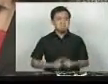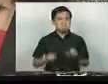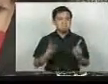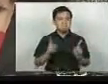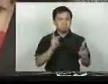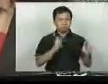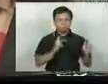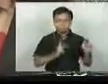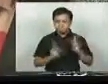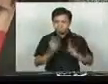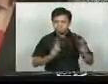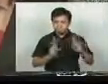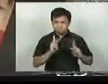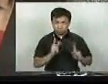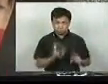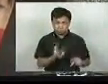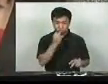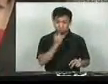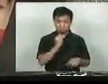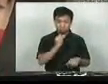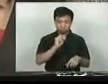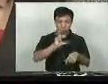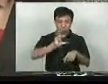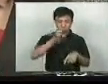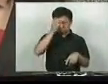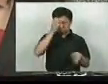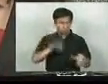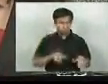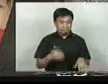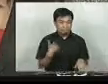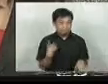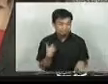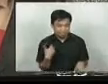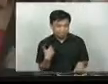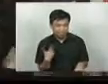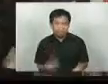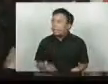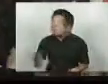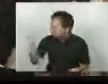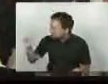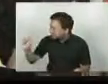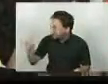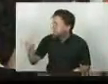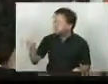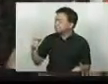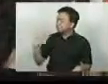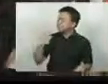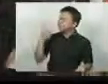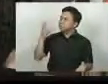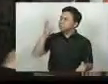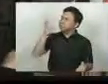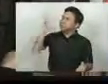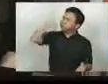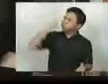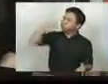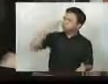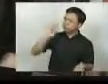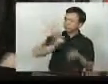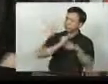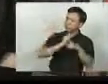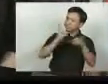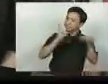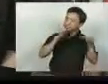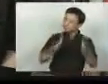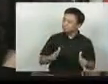to even on a computer. Yes, I know. Yeah, because during my time as a training director, I had